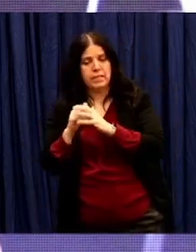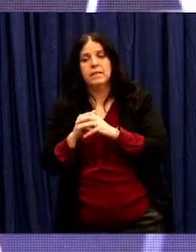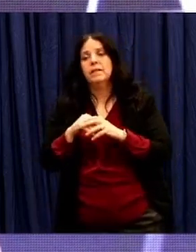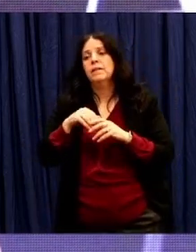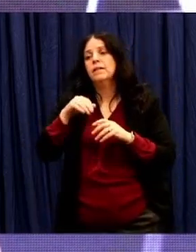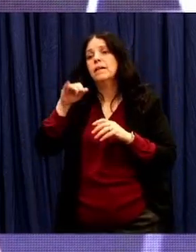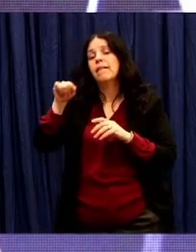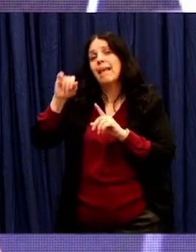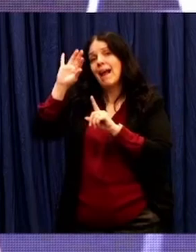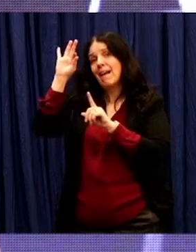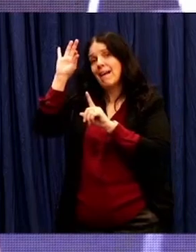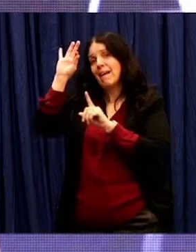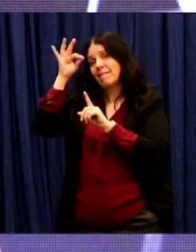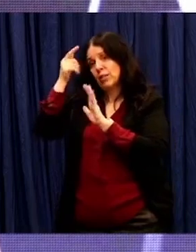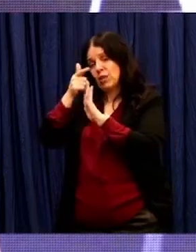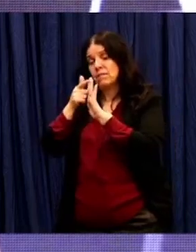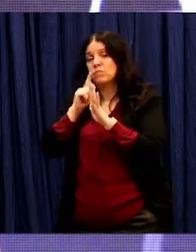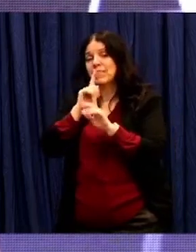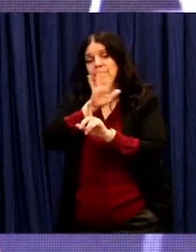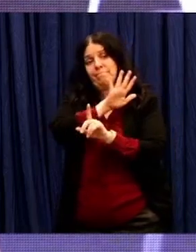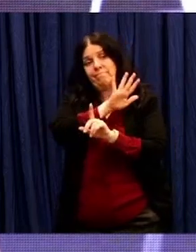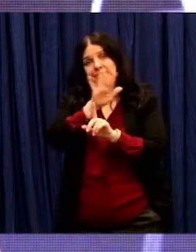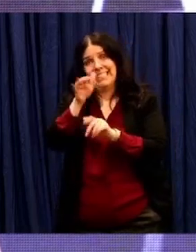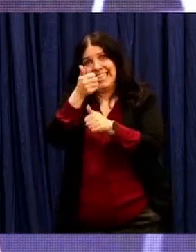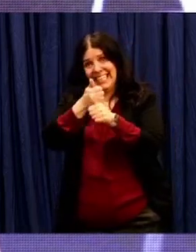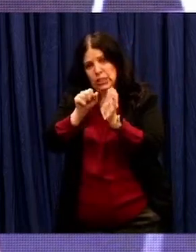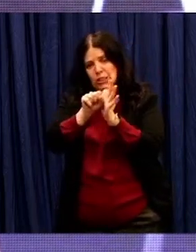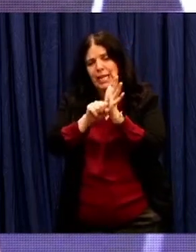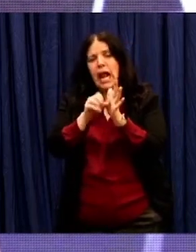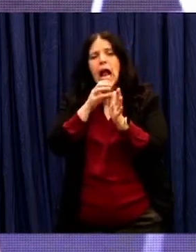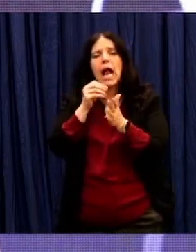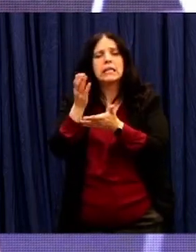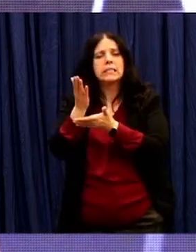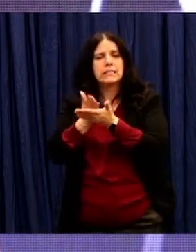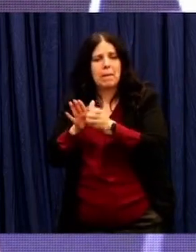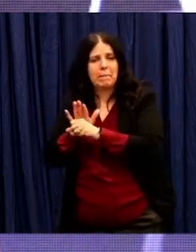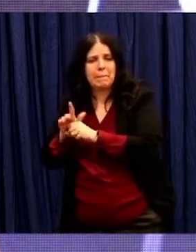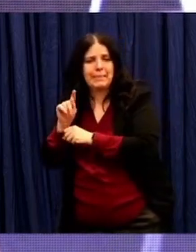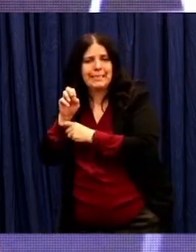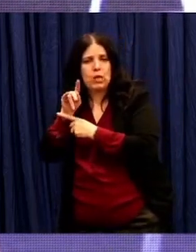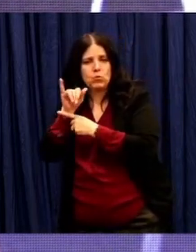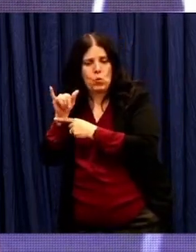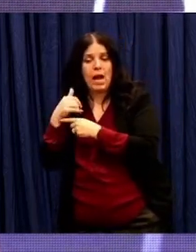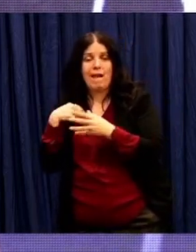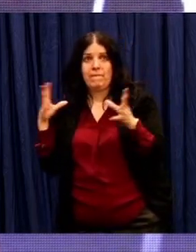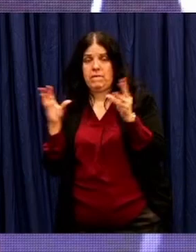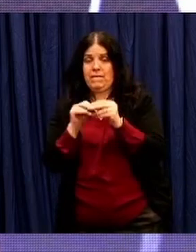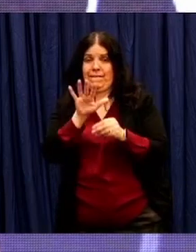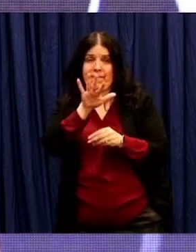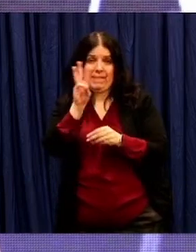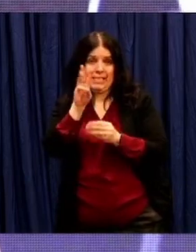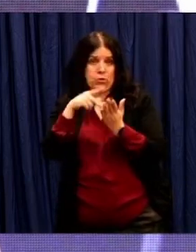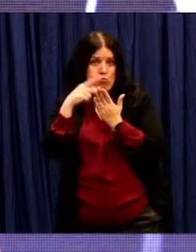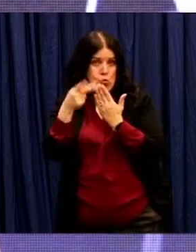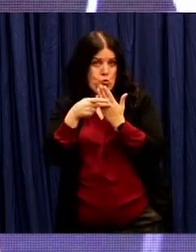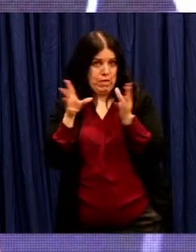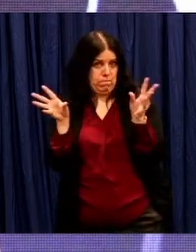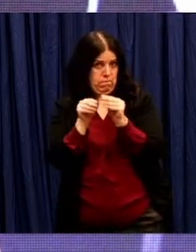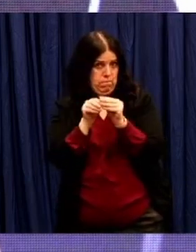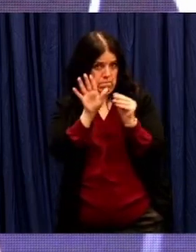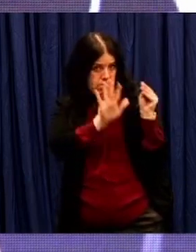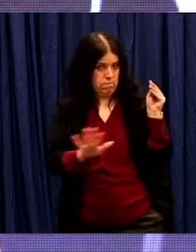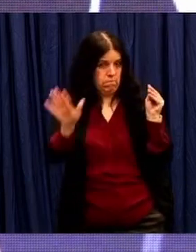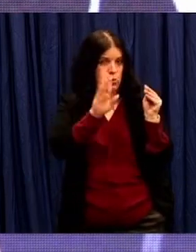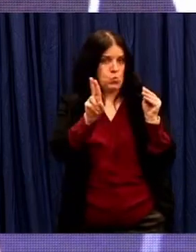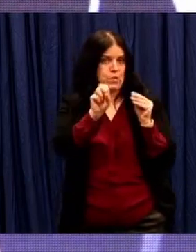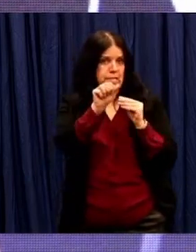each state, as well as a handful of territories, there are 56 programs in total,